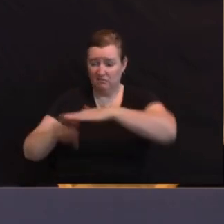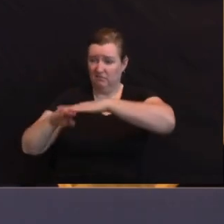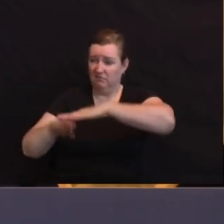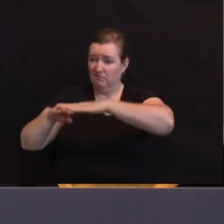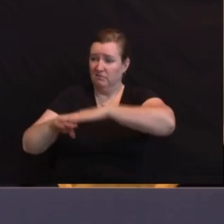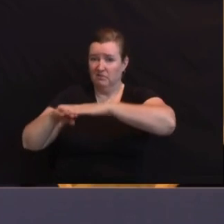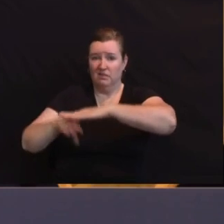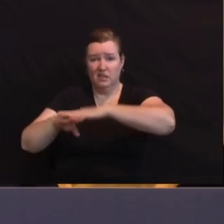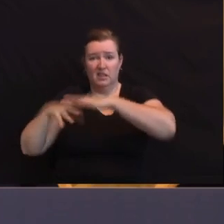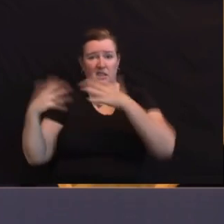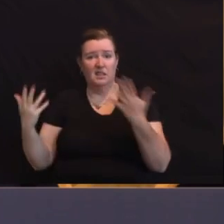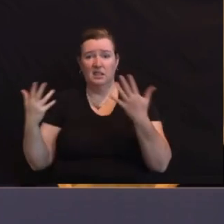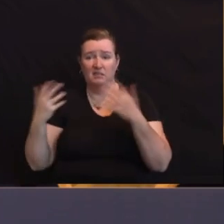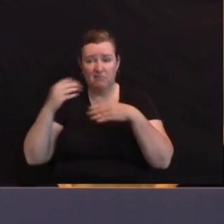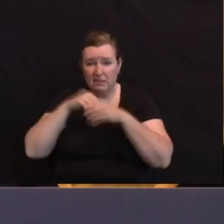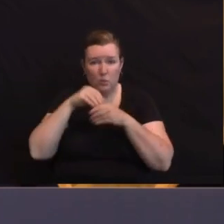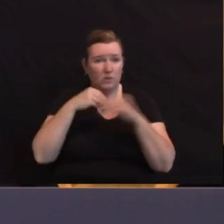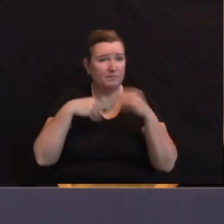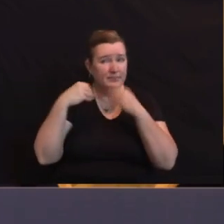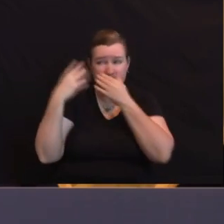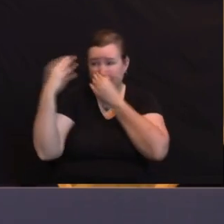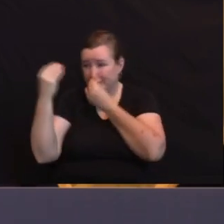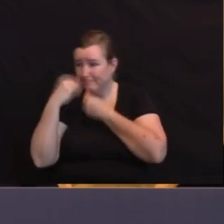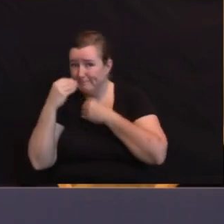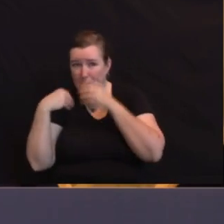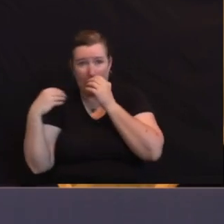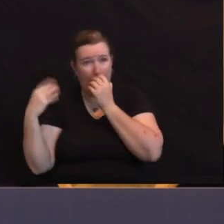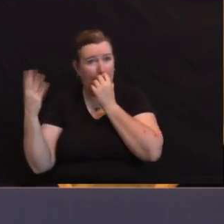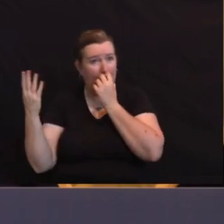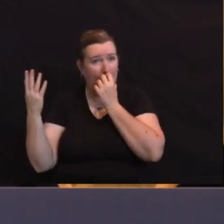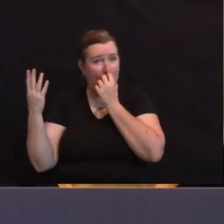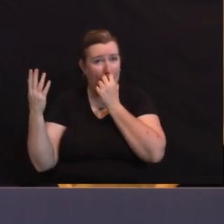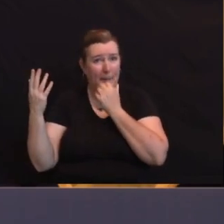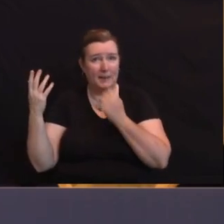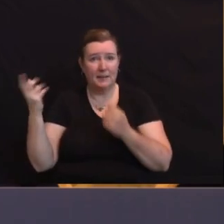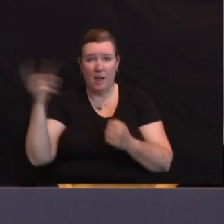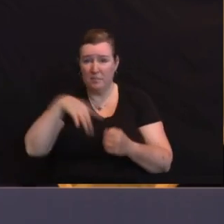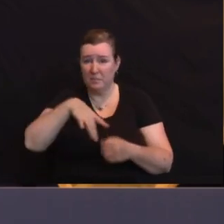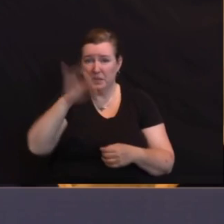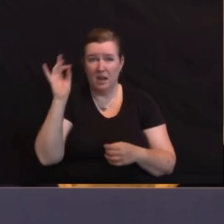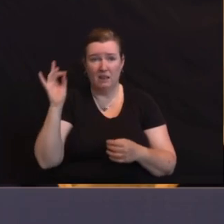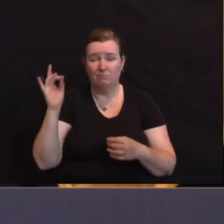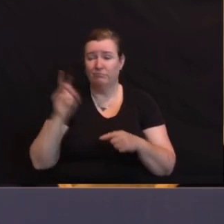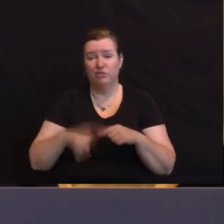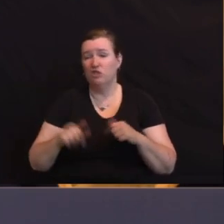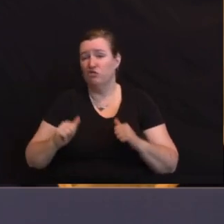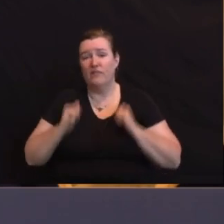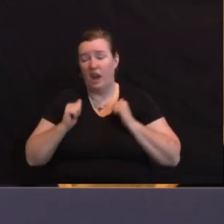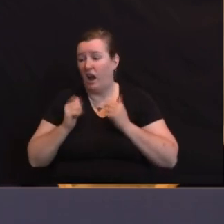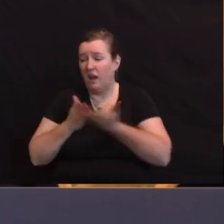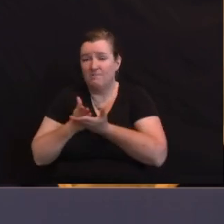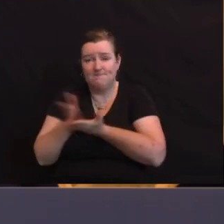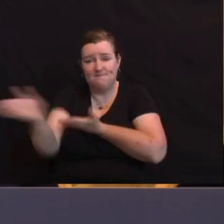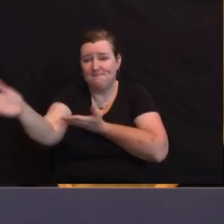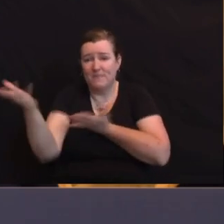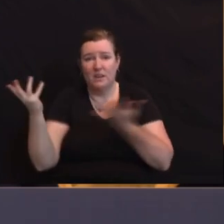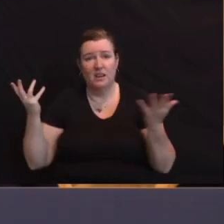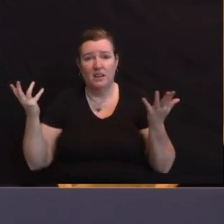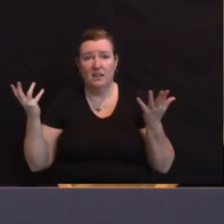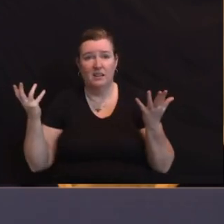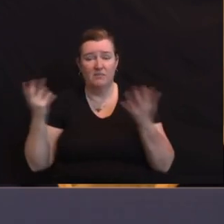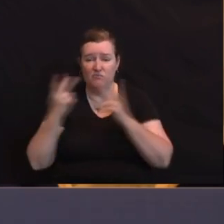dining, takeout, delivery, and outdoor dining. Once the weather changes, is there a plan? I know we discuss it pretty